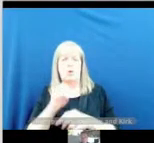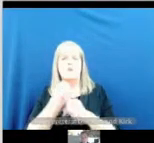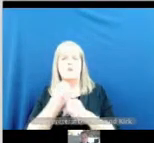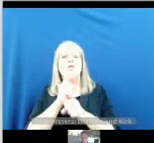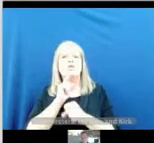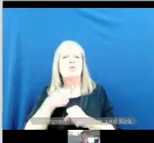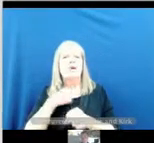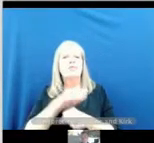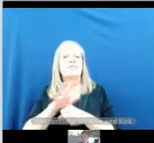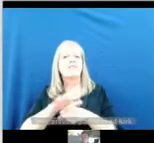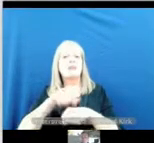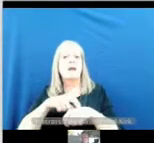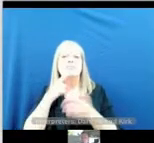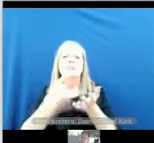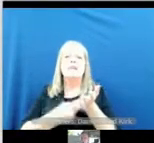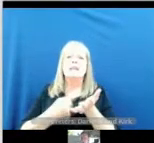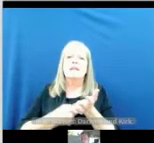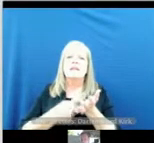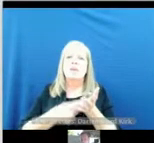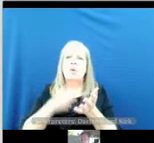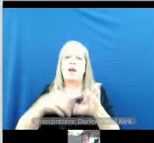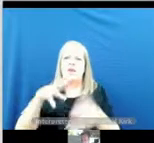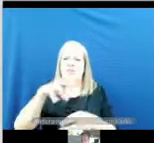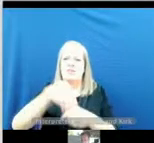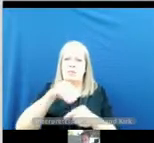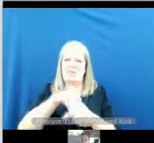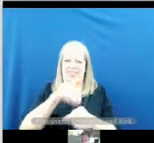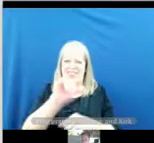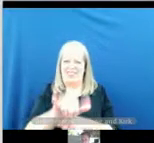opportunity to talk about the guide because